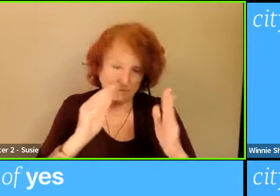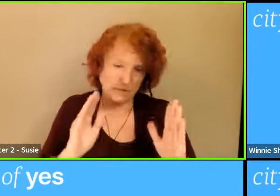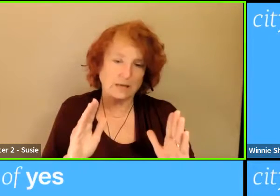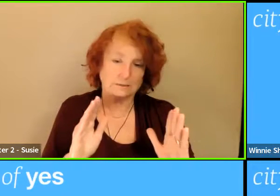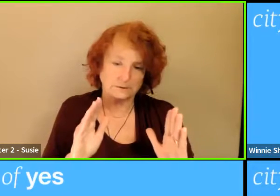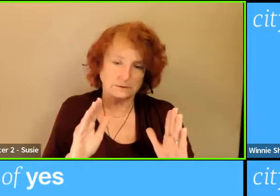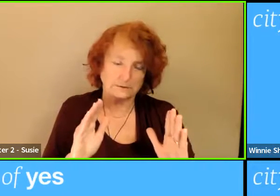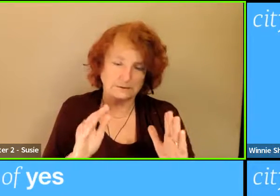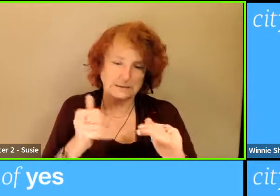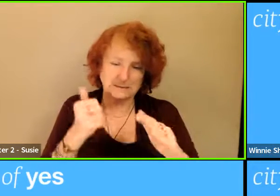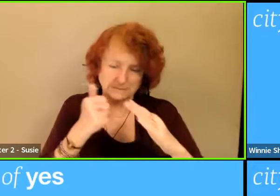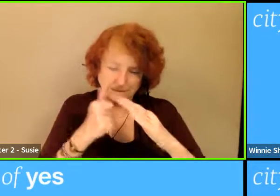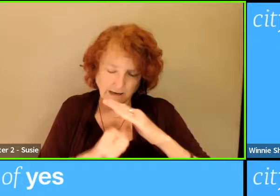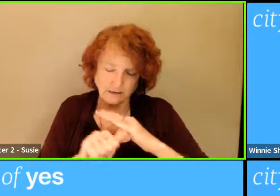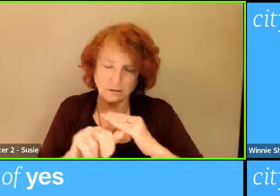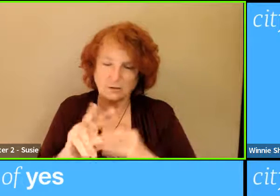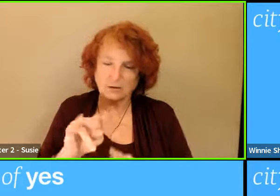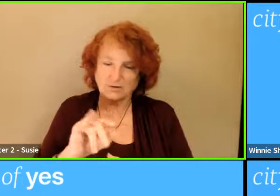Vital Brooklyn.